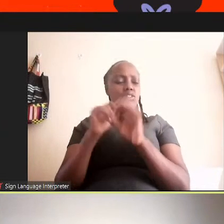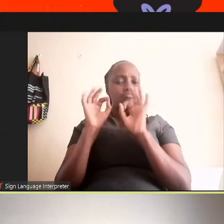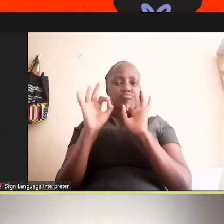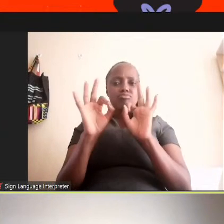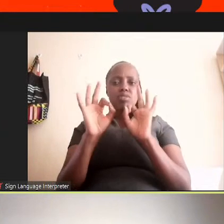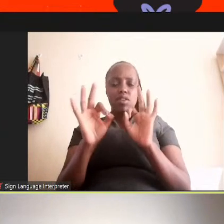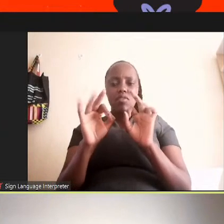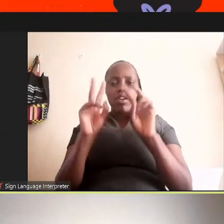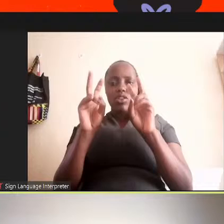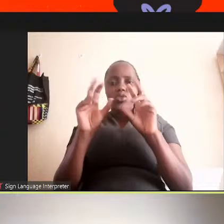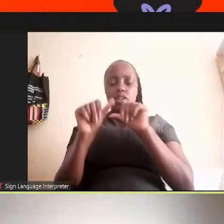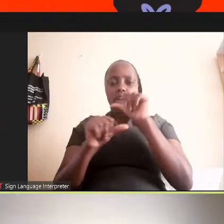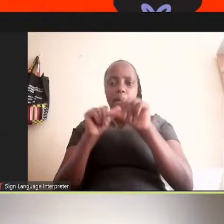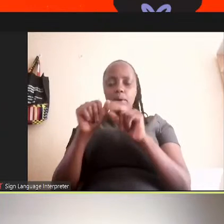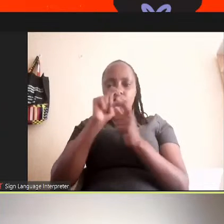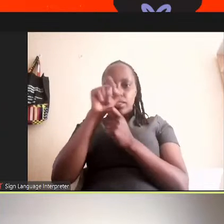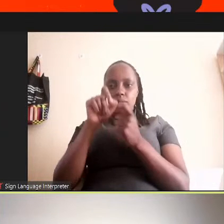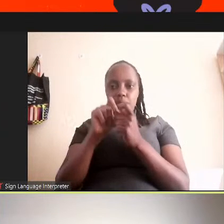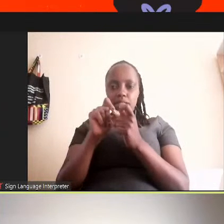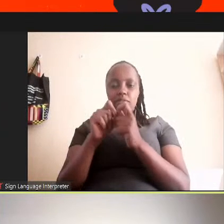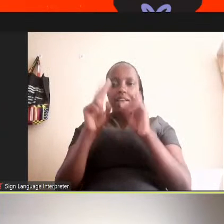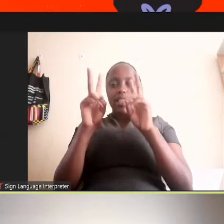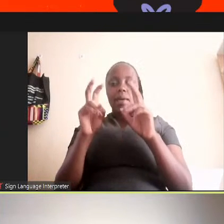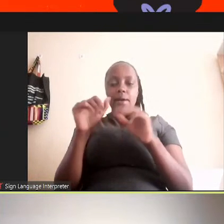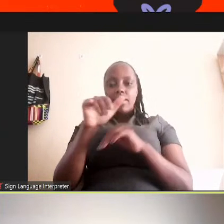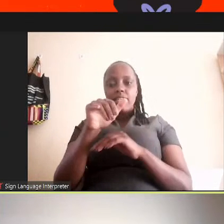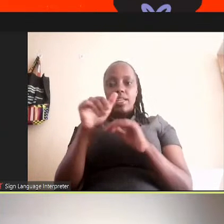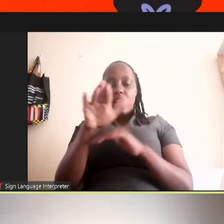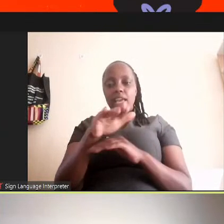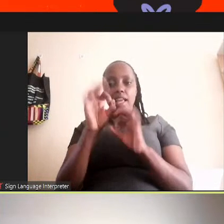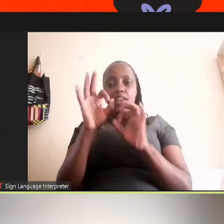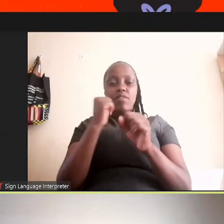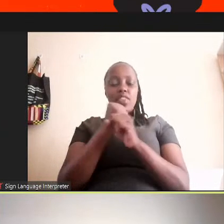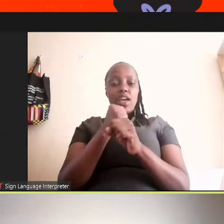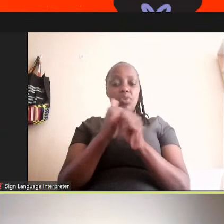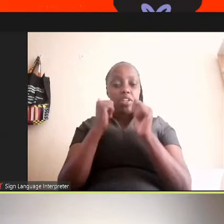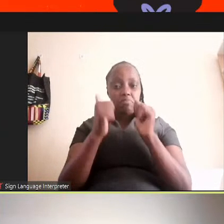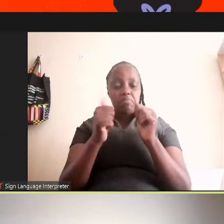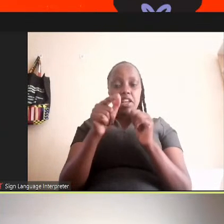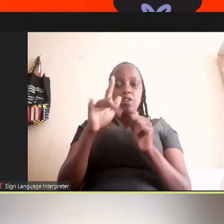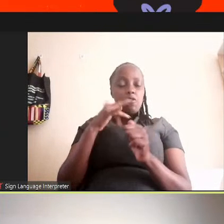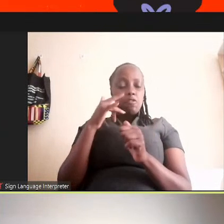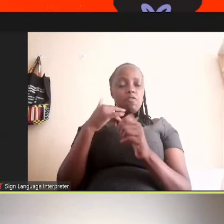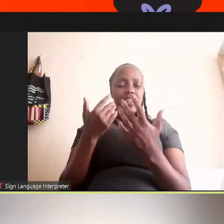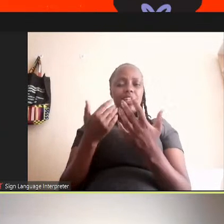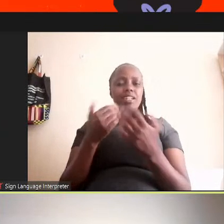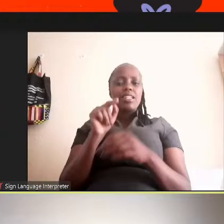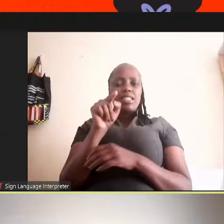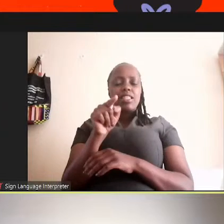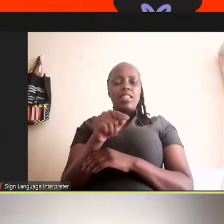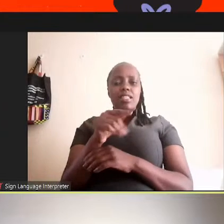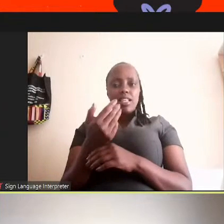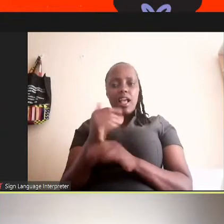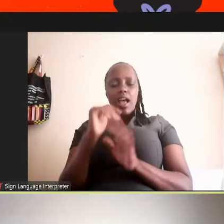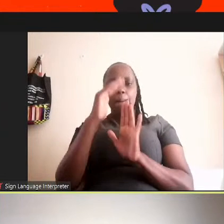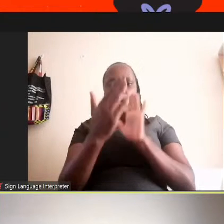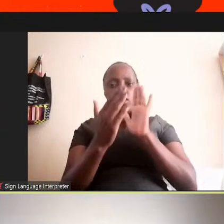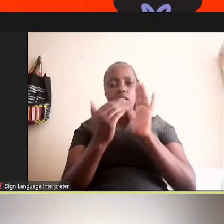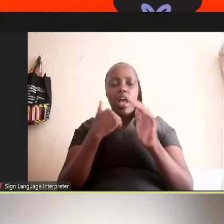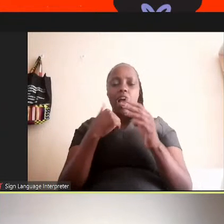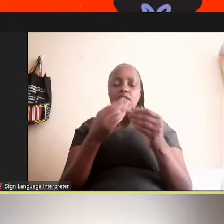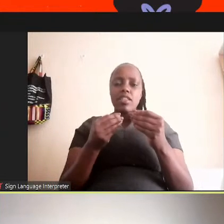that particular thematic area. So if they're doing well and we feel that, you know what, this approach or this intervention or